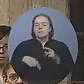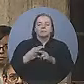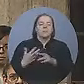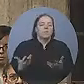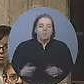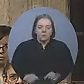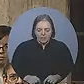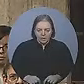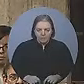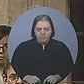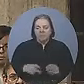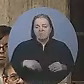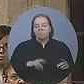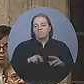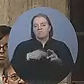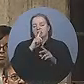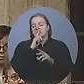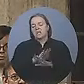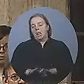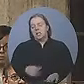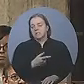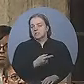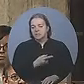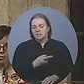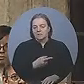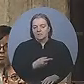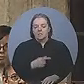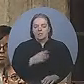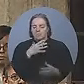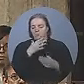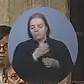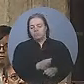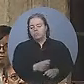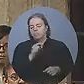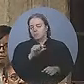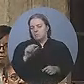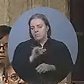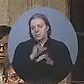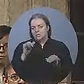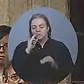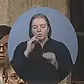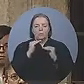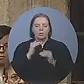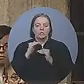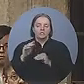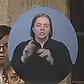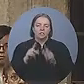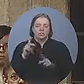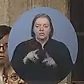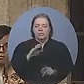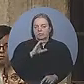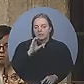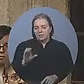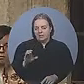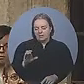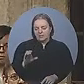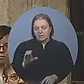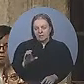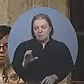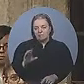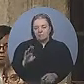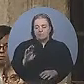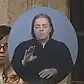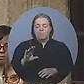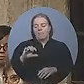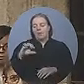Speaker, this government cannot be counted on to protect Canadians from predatory foreign investment. When and